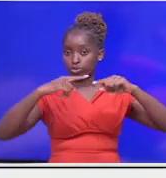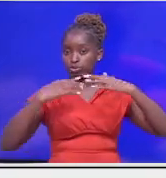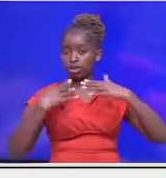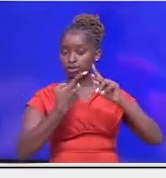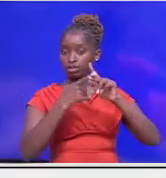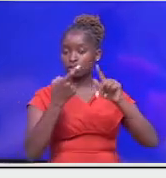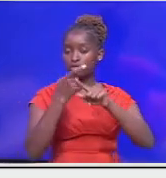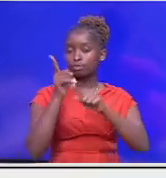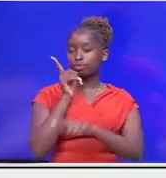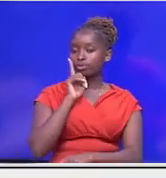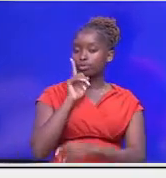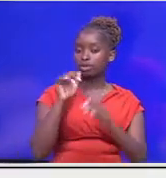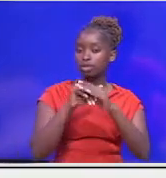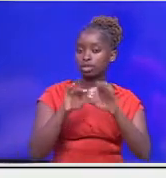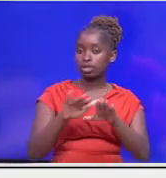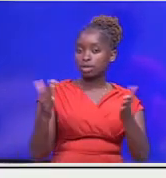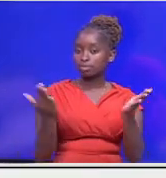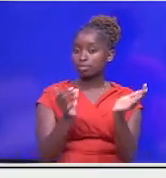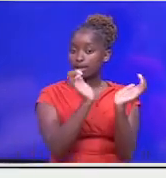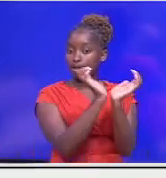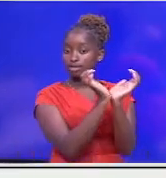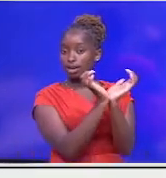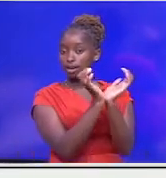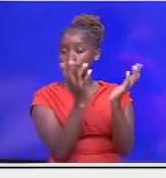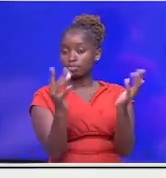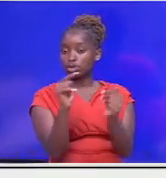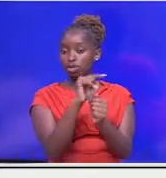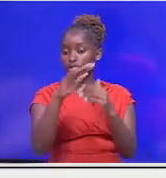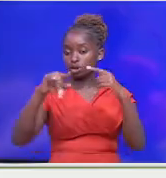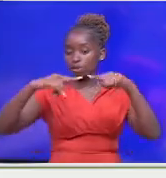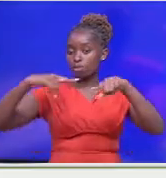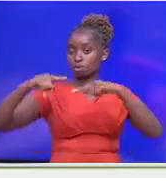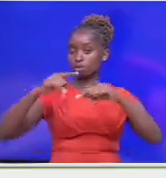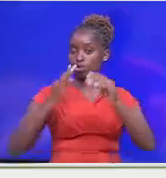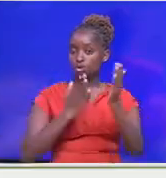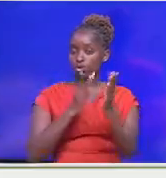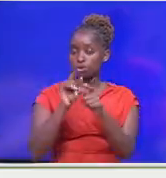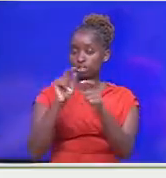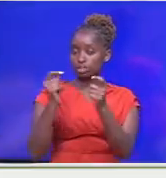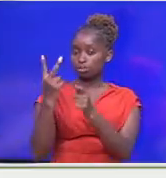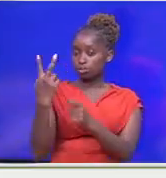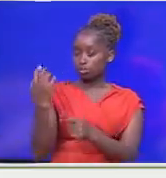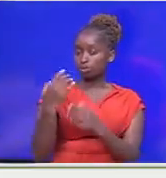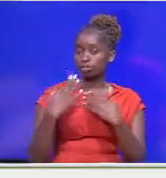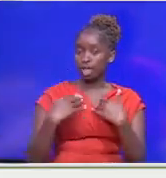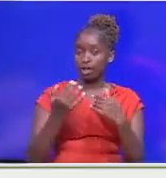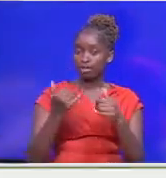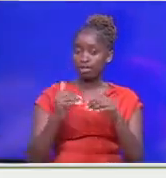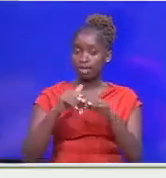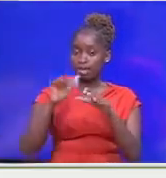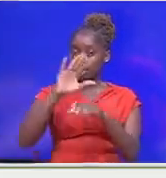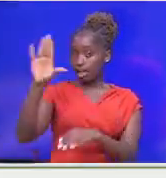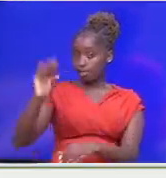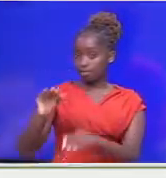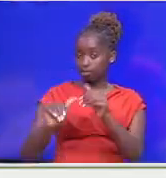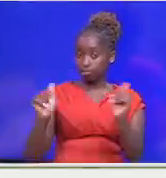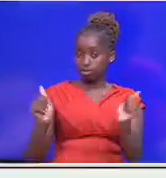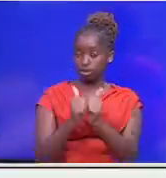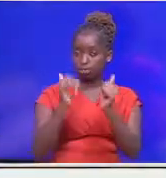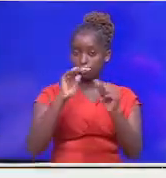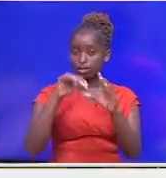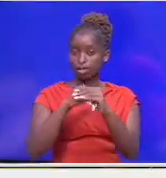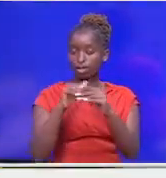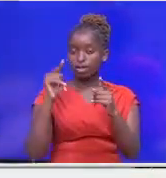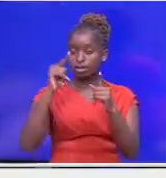kesho katika ukumbi wa Kasarani. Mashindano haya yamevutia timu 22 za bara Afrika na ambapo yatafanyika hadi tarehe 12 mwezi